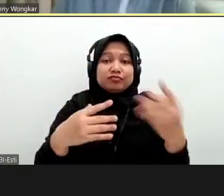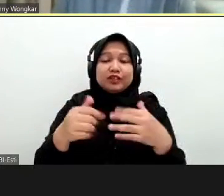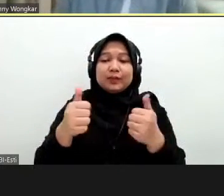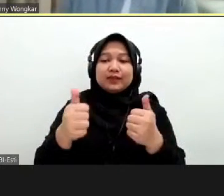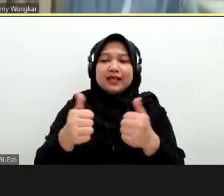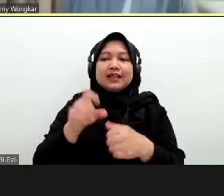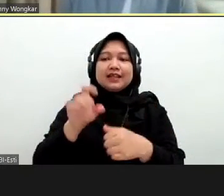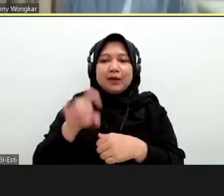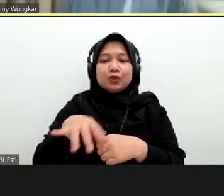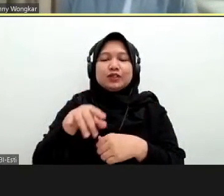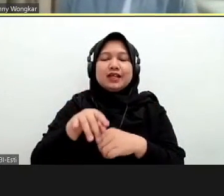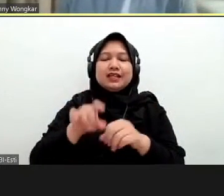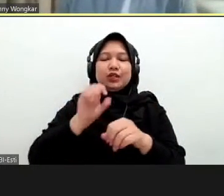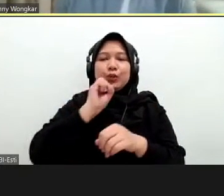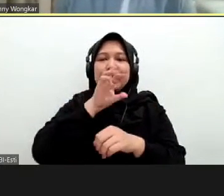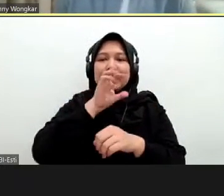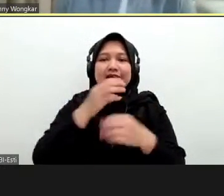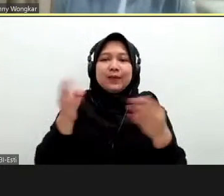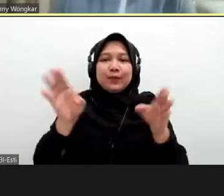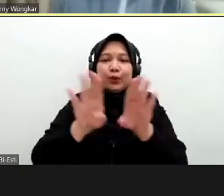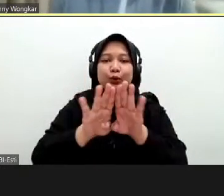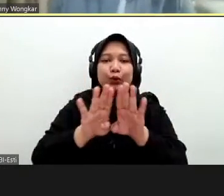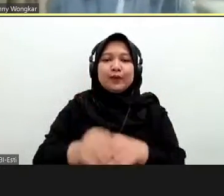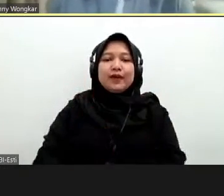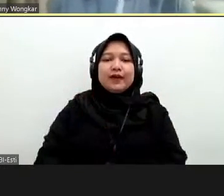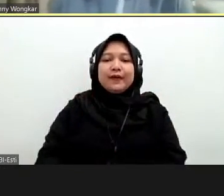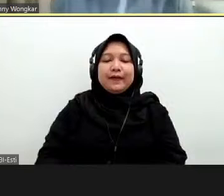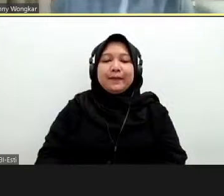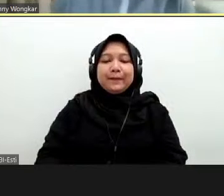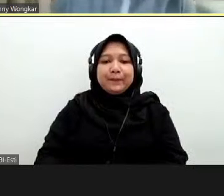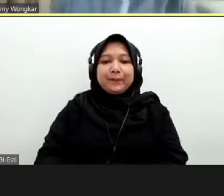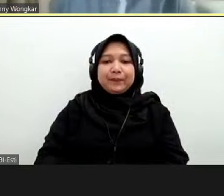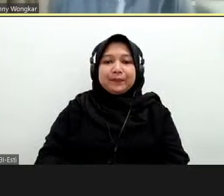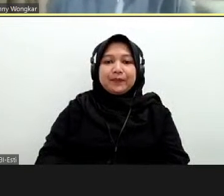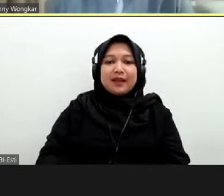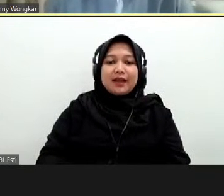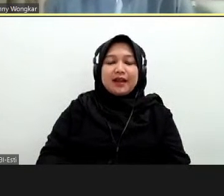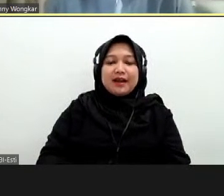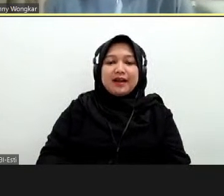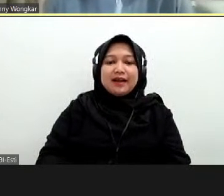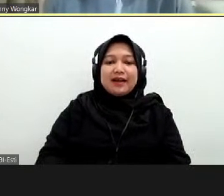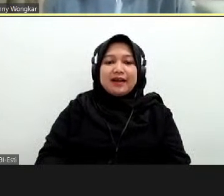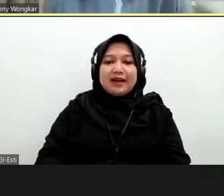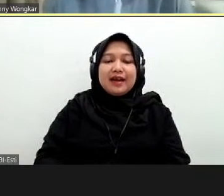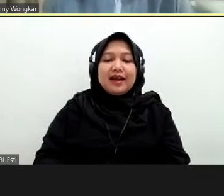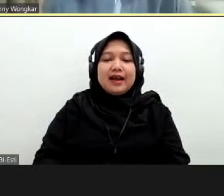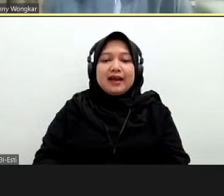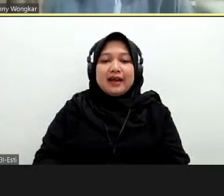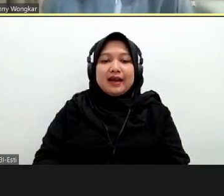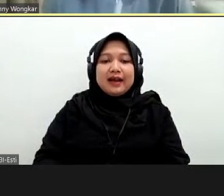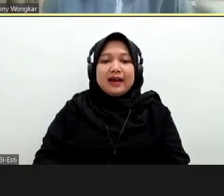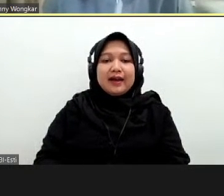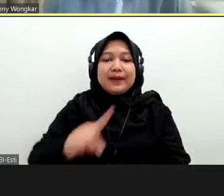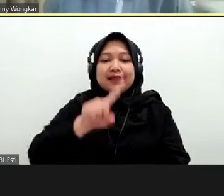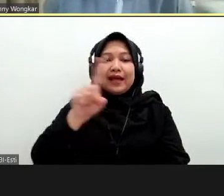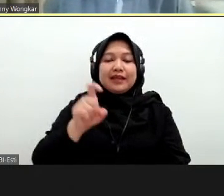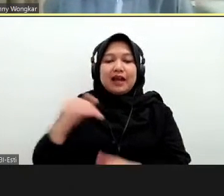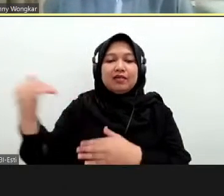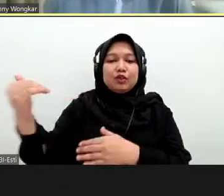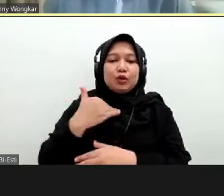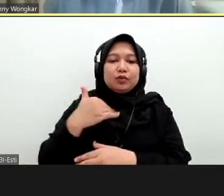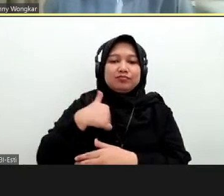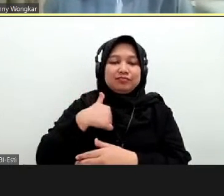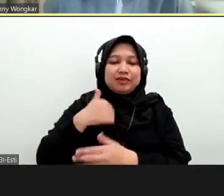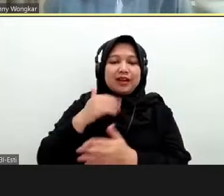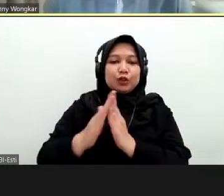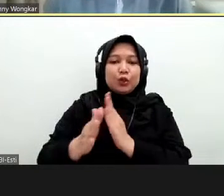also the closure statements or closing statement from the speakers. The question is being addressed personally to me, is